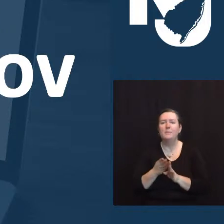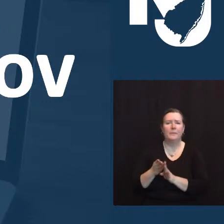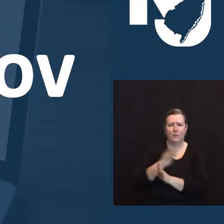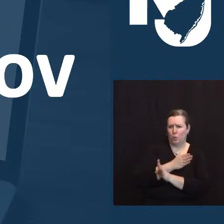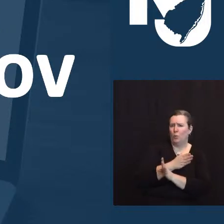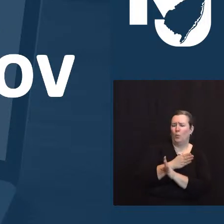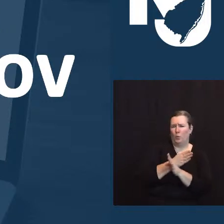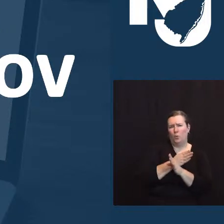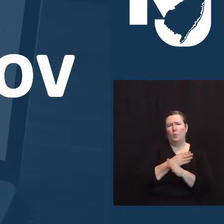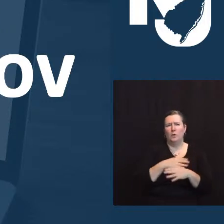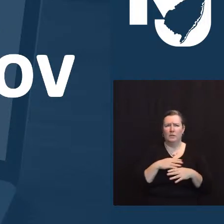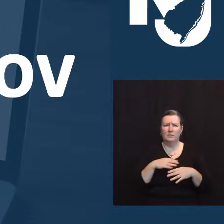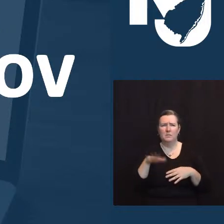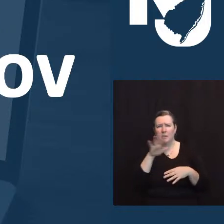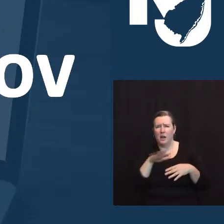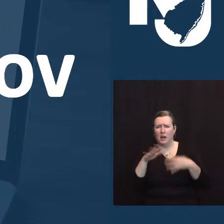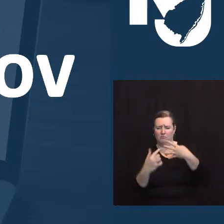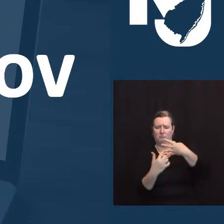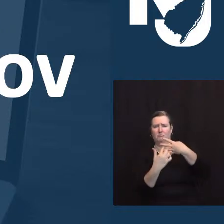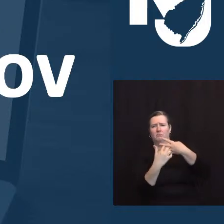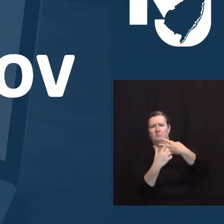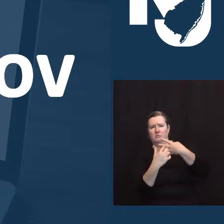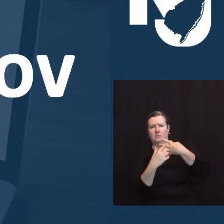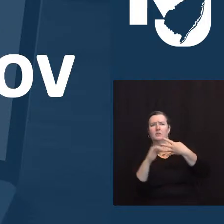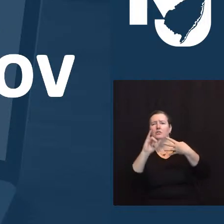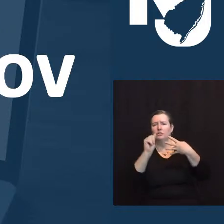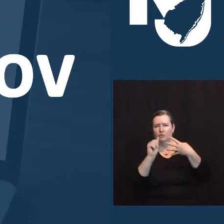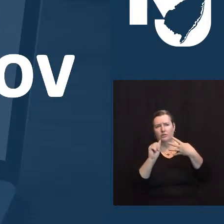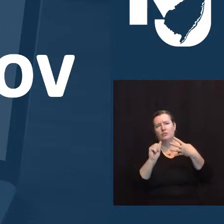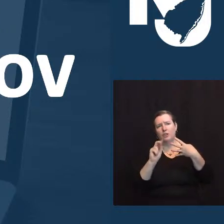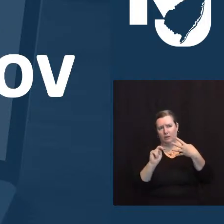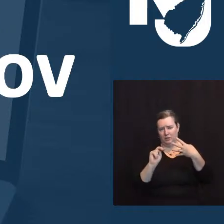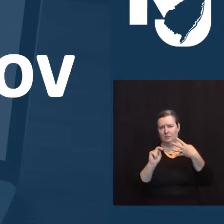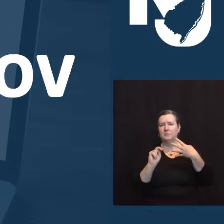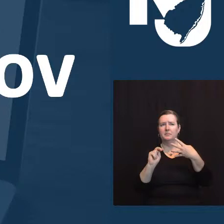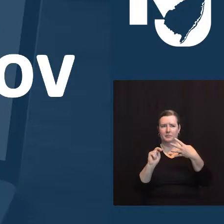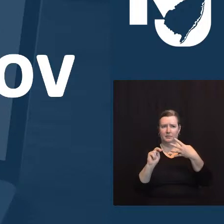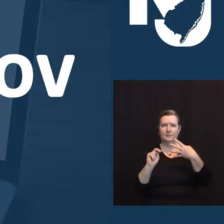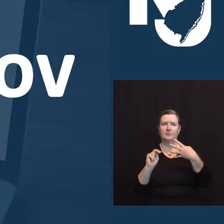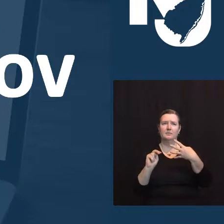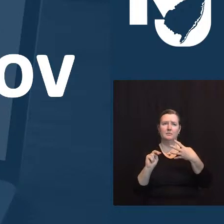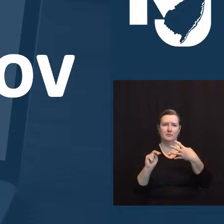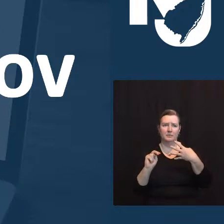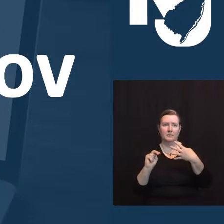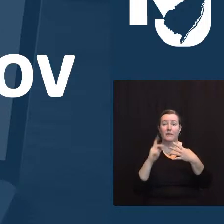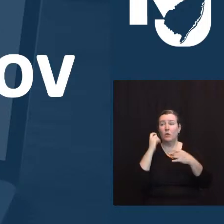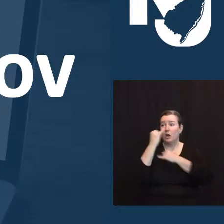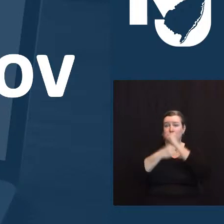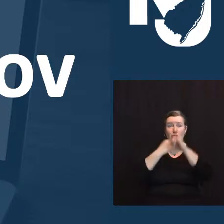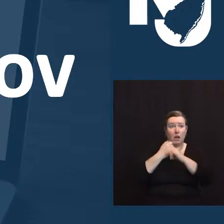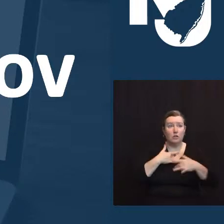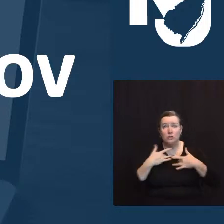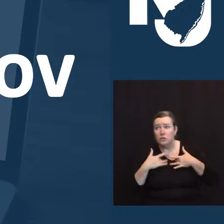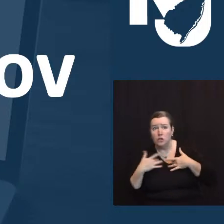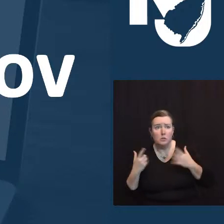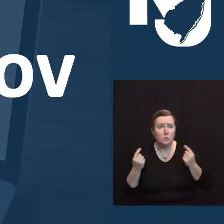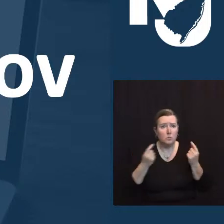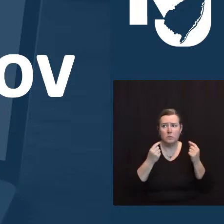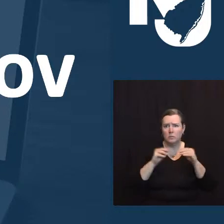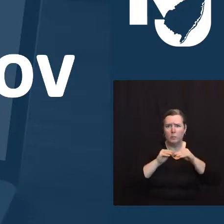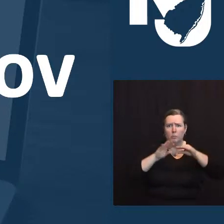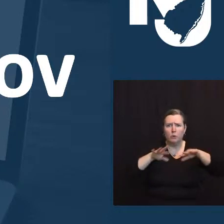mid-January 2020 when international concerns about the coronavirus were growing and beginning to make